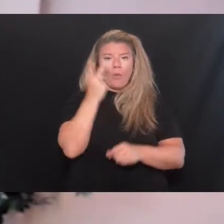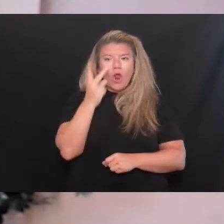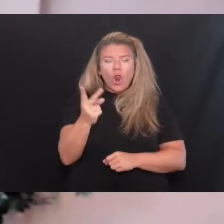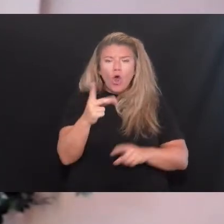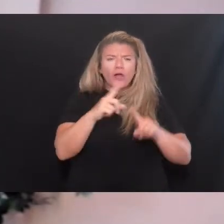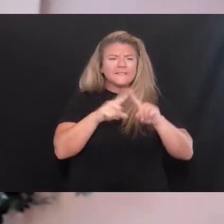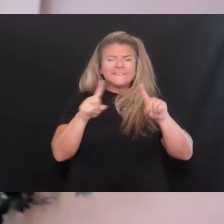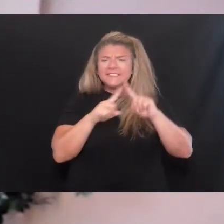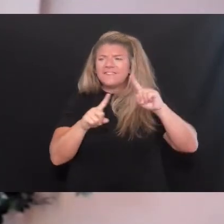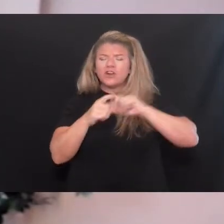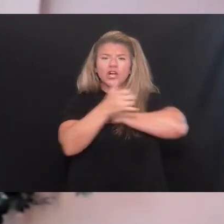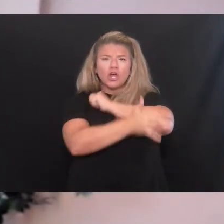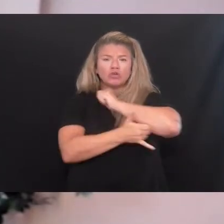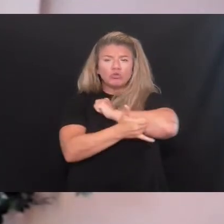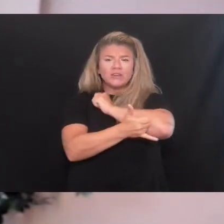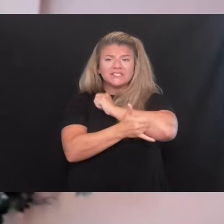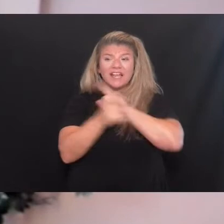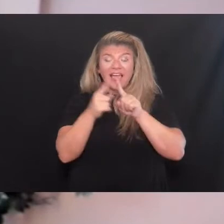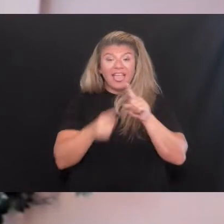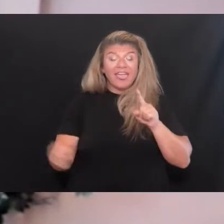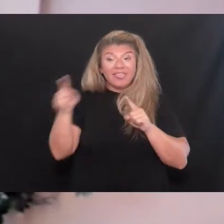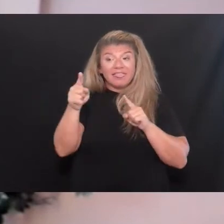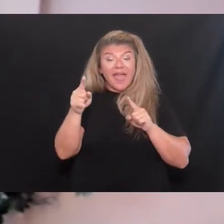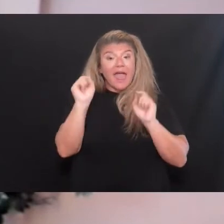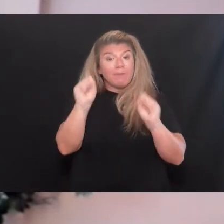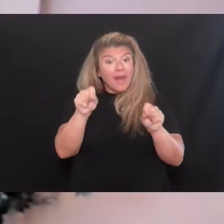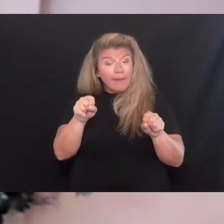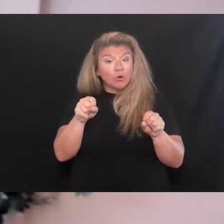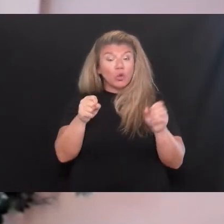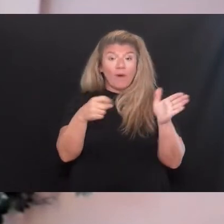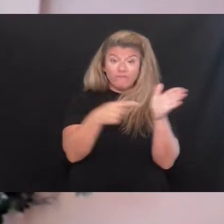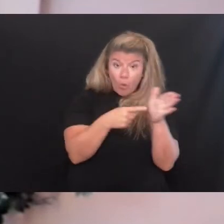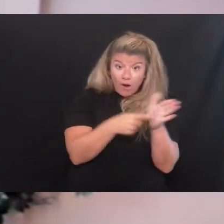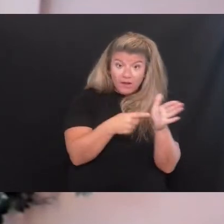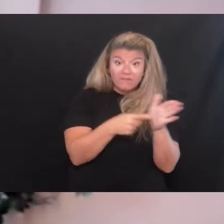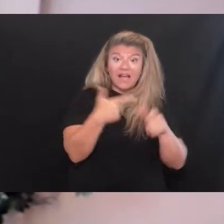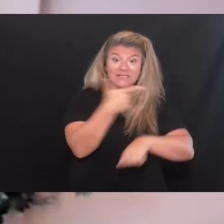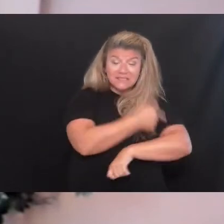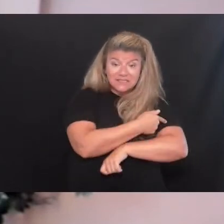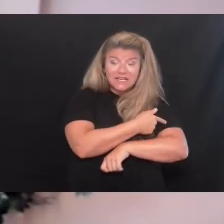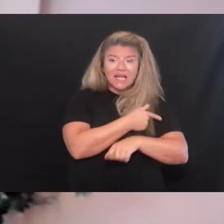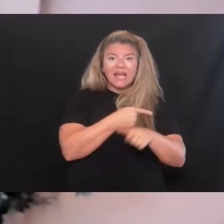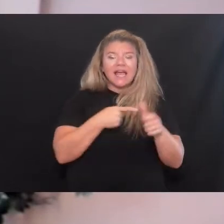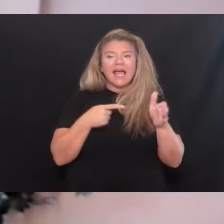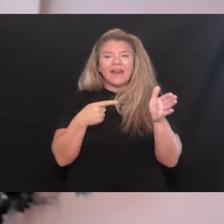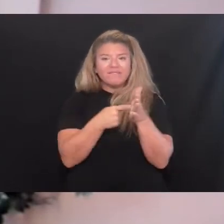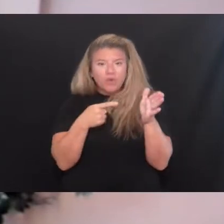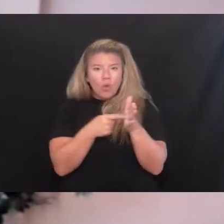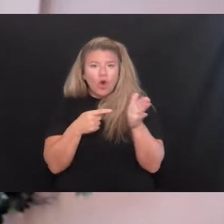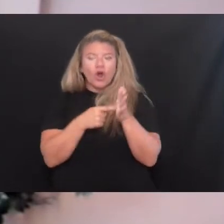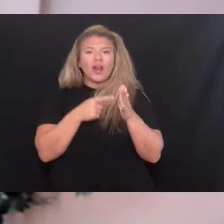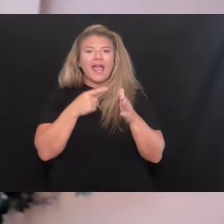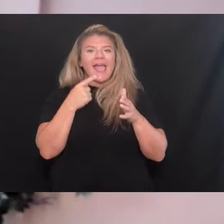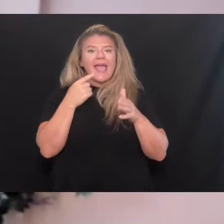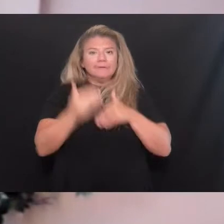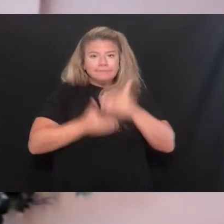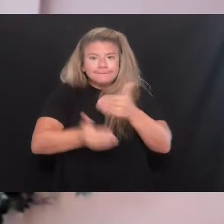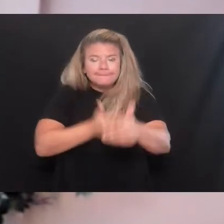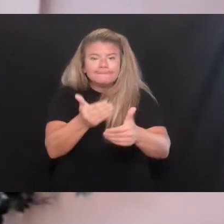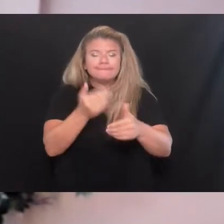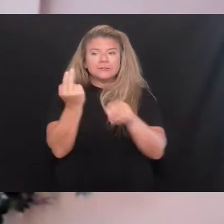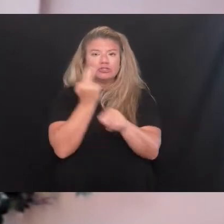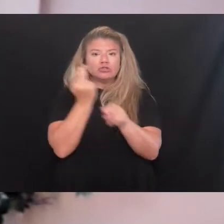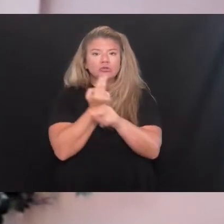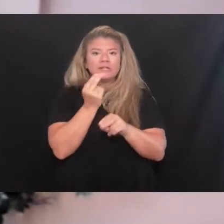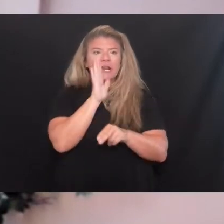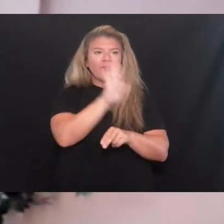countries that have been able to both afford vaccines and have been forward thinking about their use, and countries that have